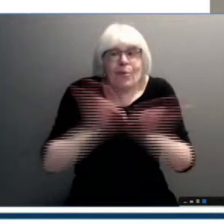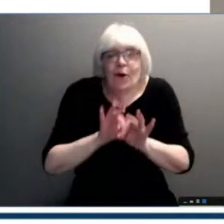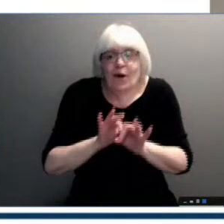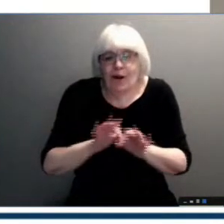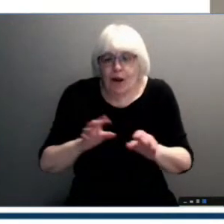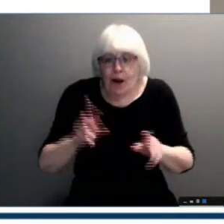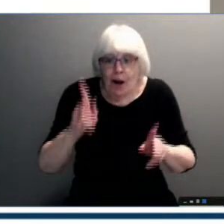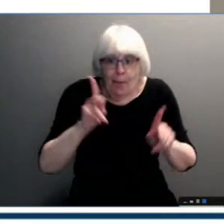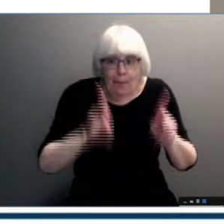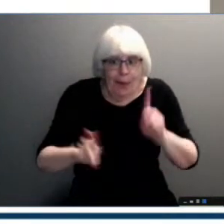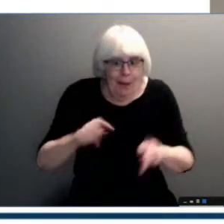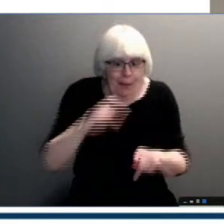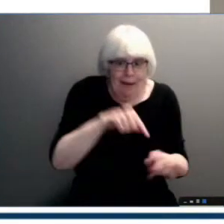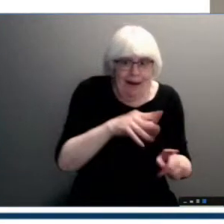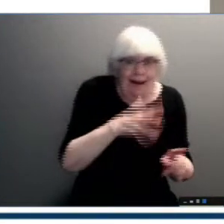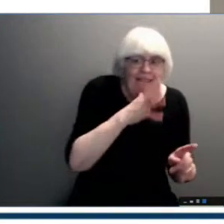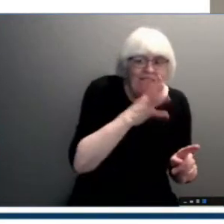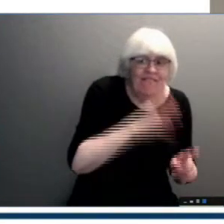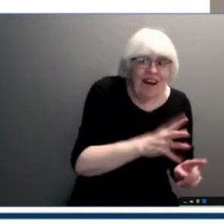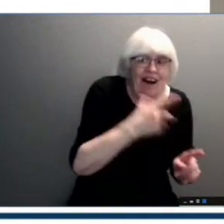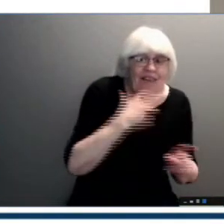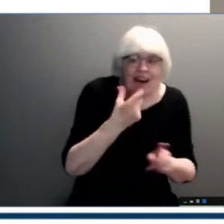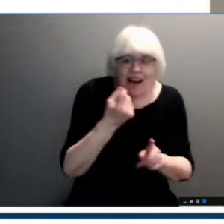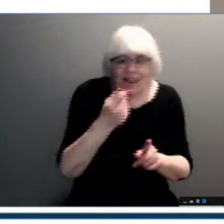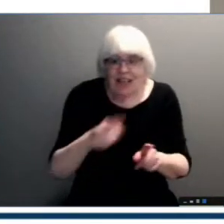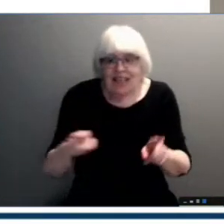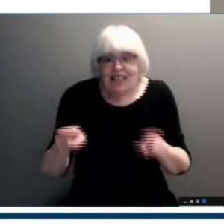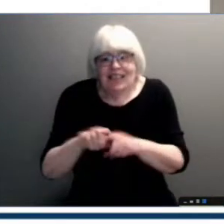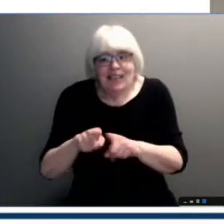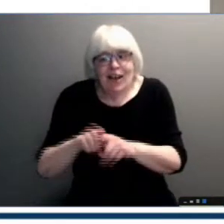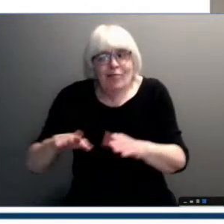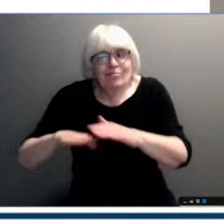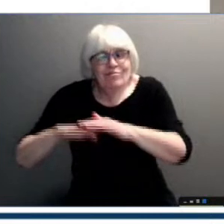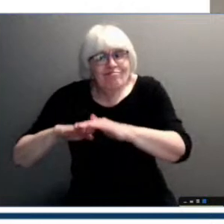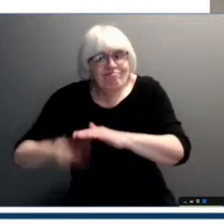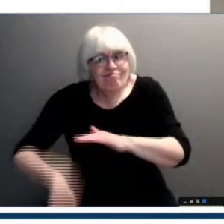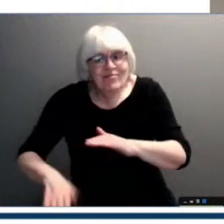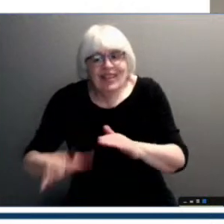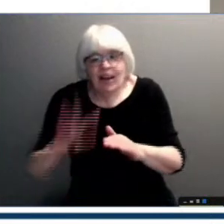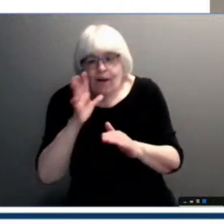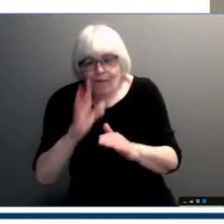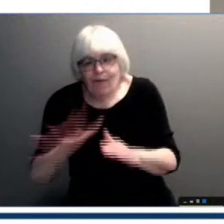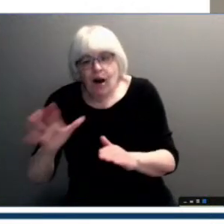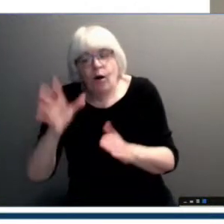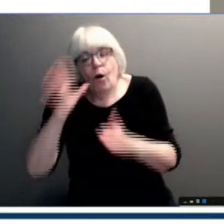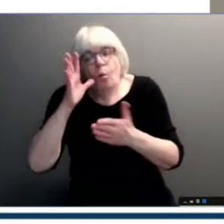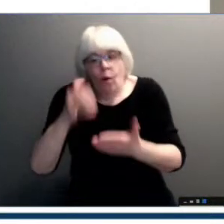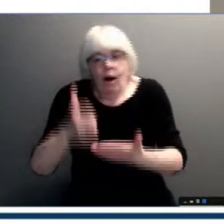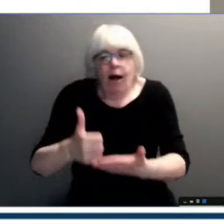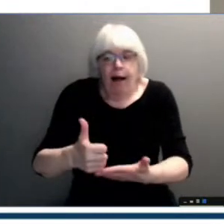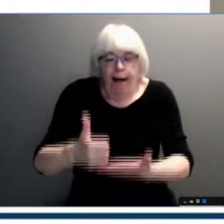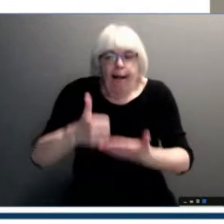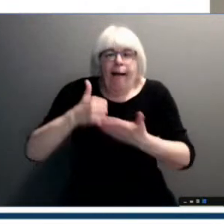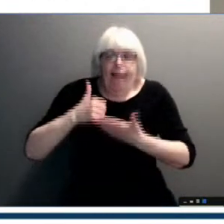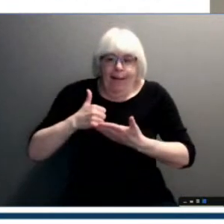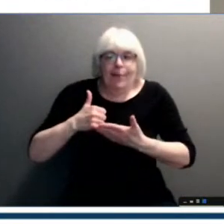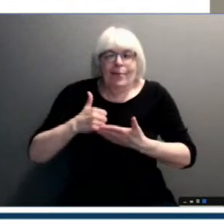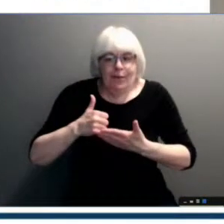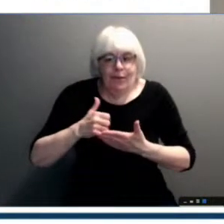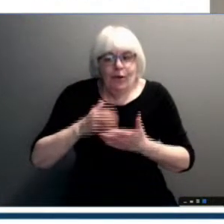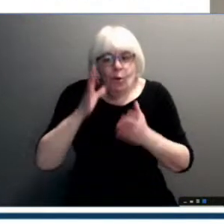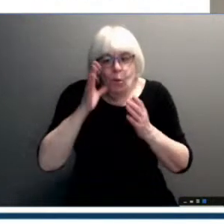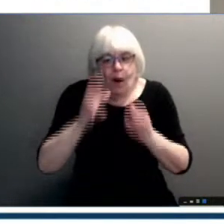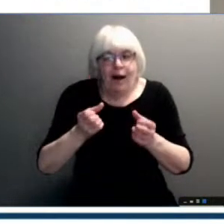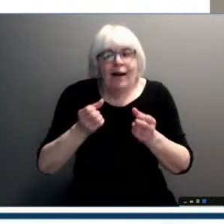fully immunized. That puts us in a much better position with high levels of immunity to then really make